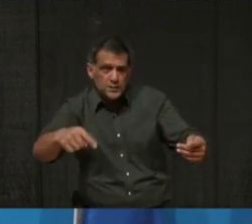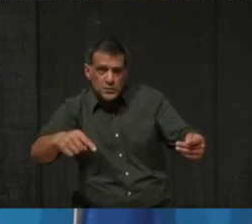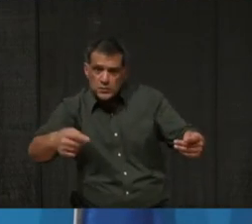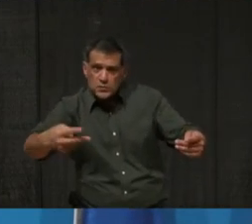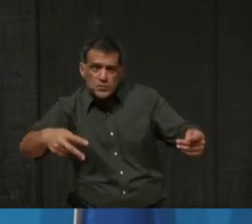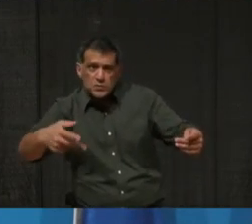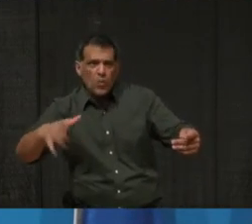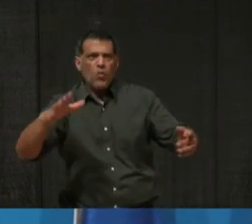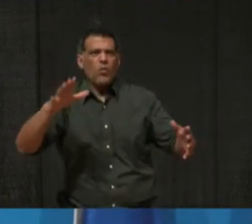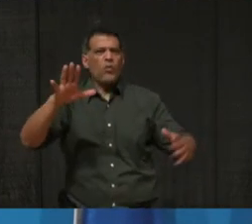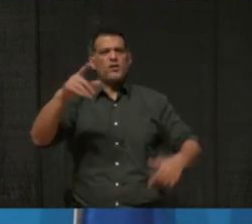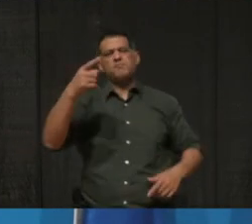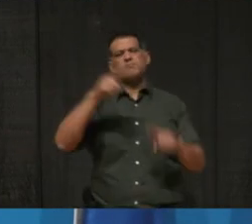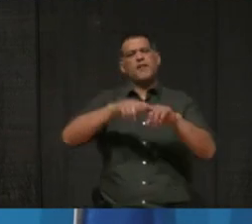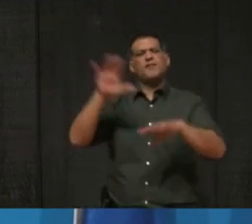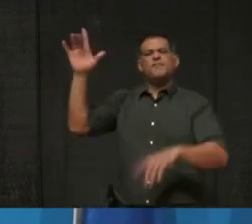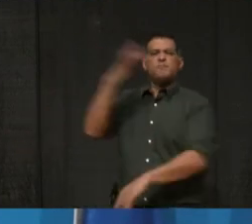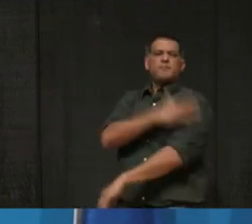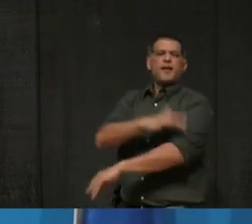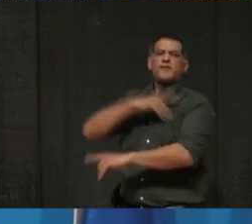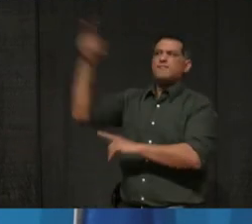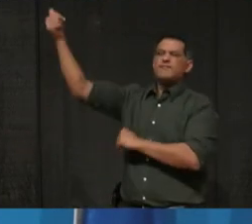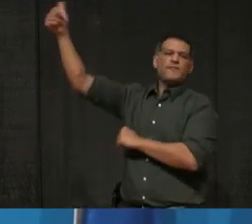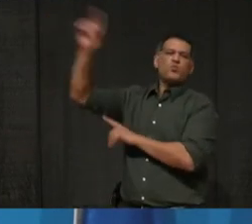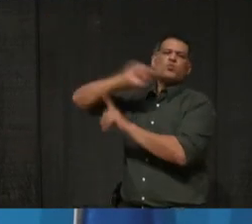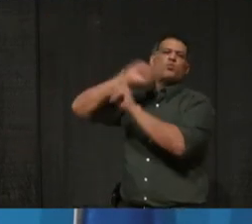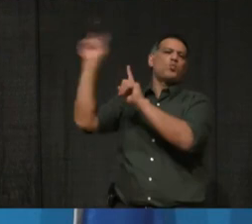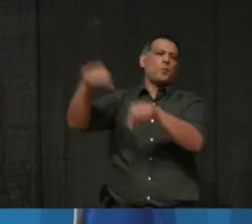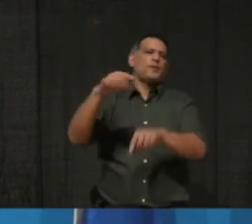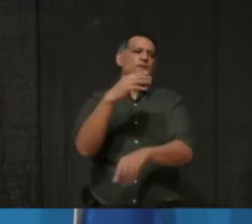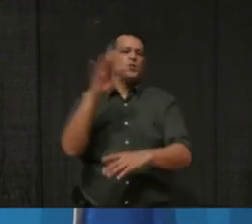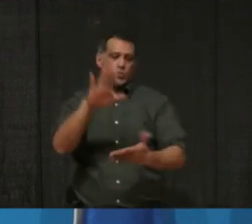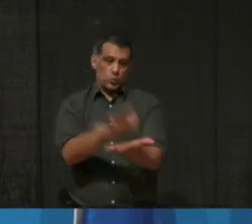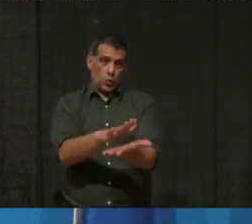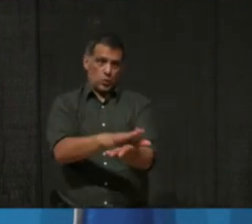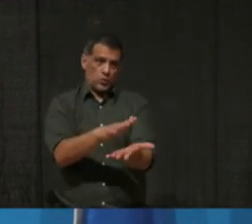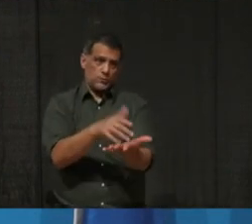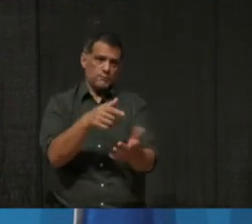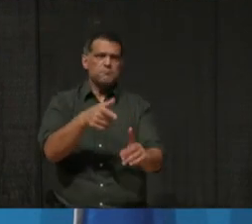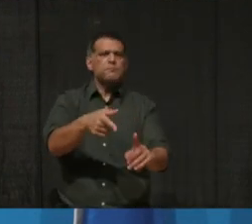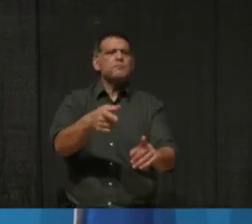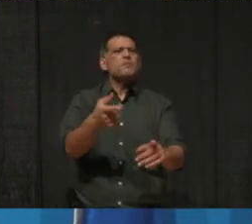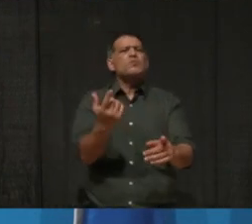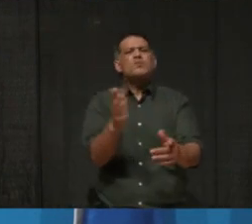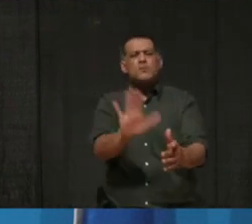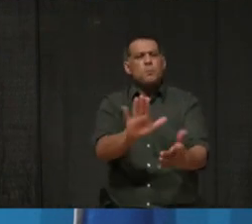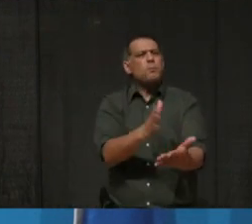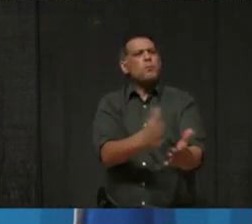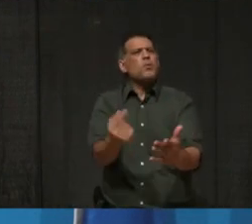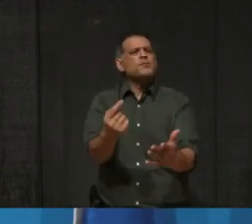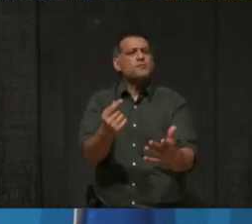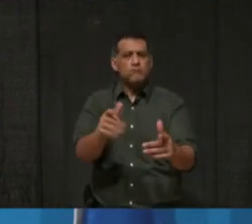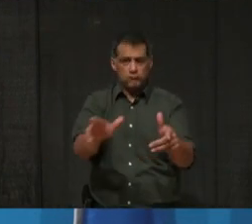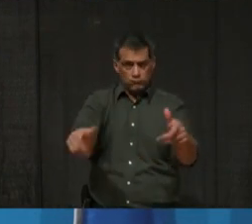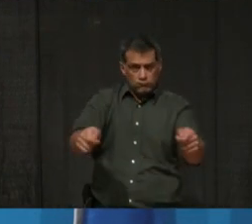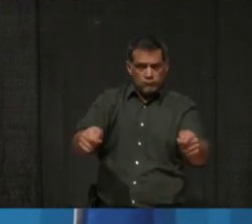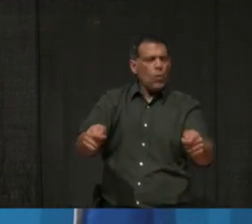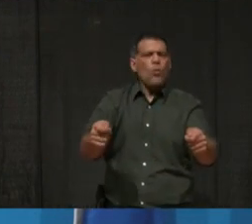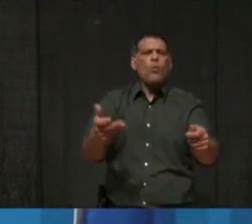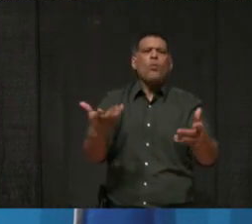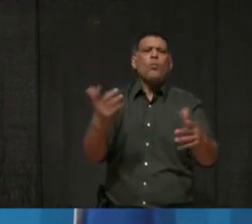says, what ways do you think would be good for schools to try to make sure that transmission is as low as possible? Like, are you considering rapid